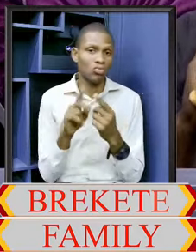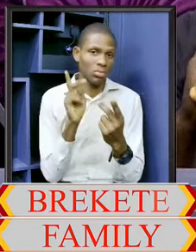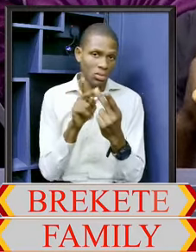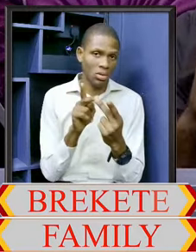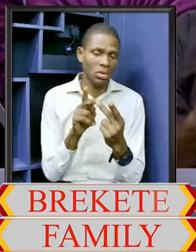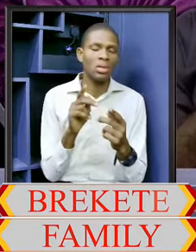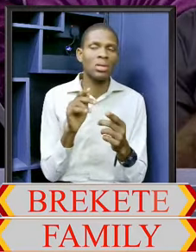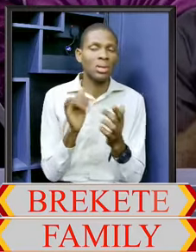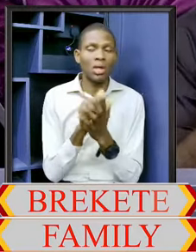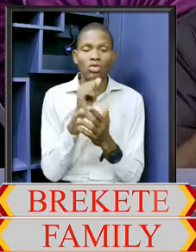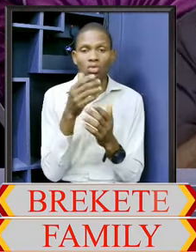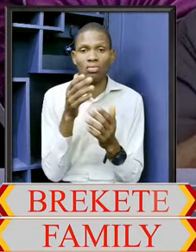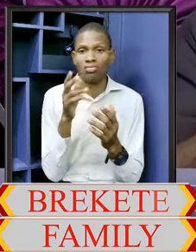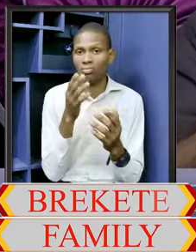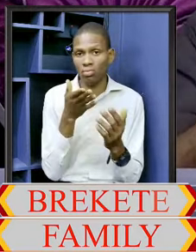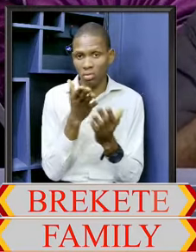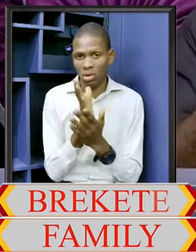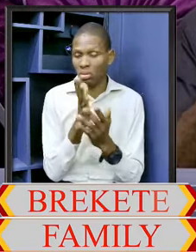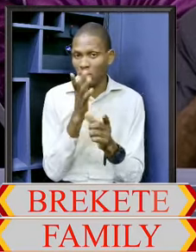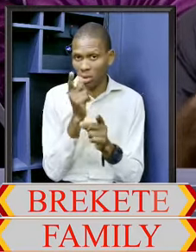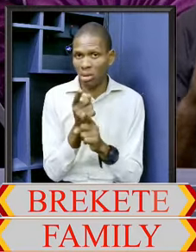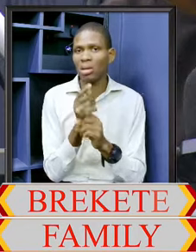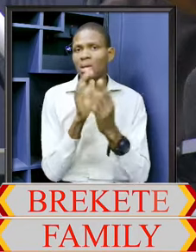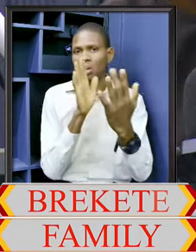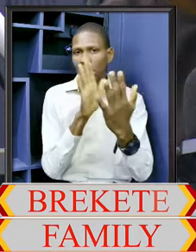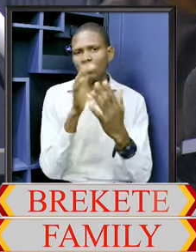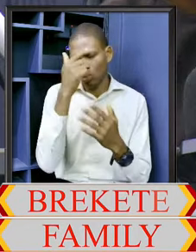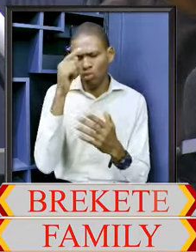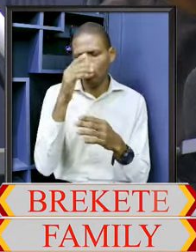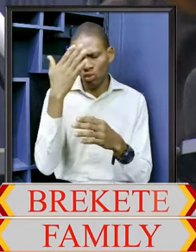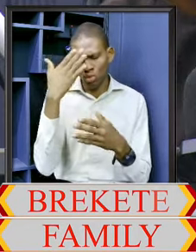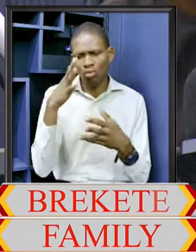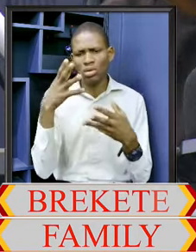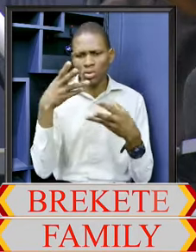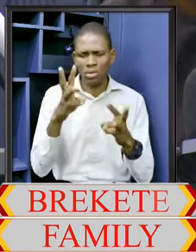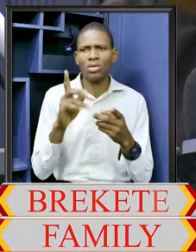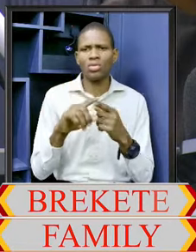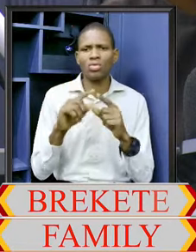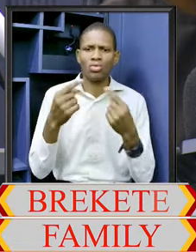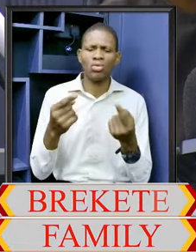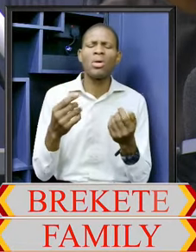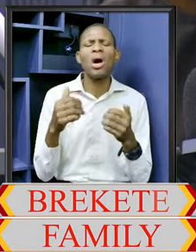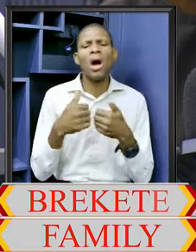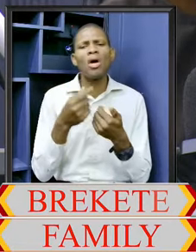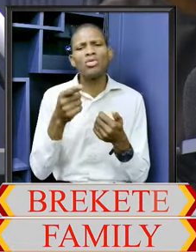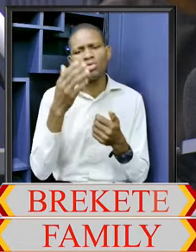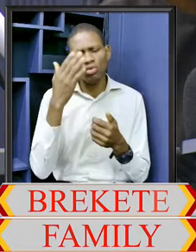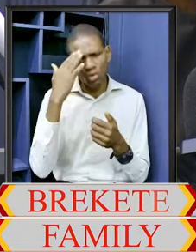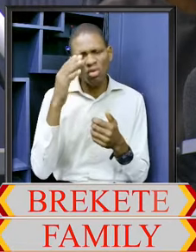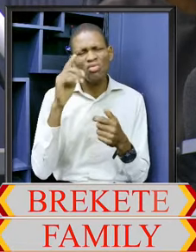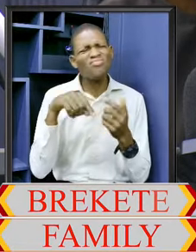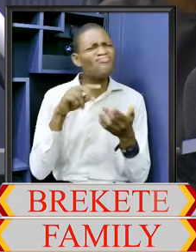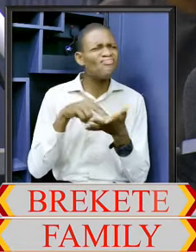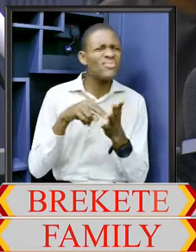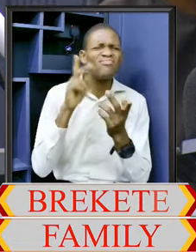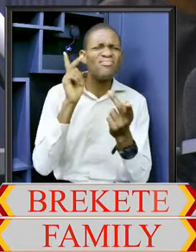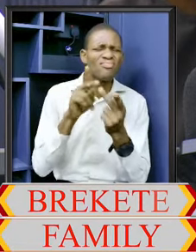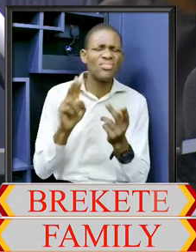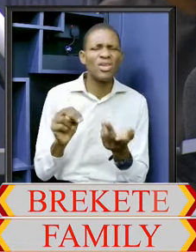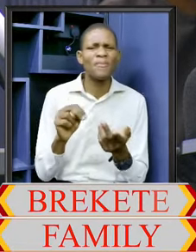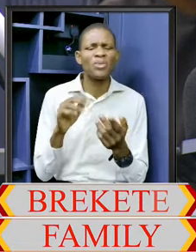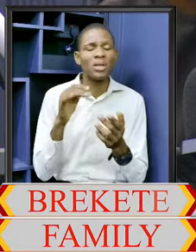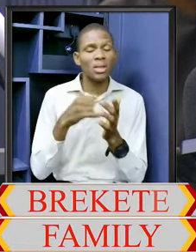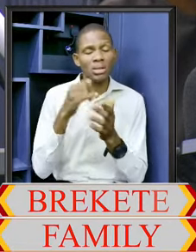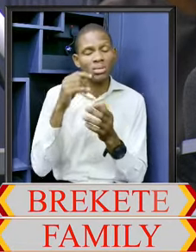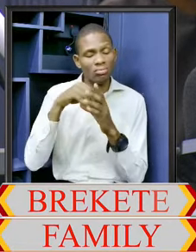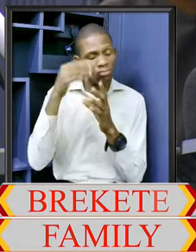approach. Because you don't even know the territory where they go inside. So how can you know what is perfection? So now, wait till just day your head. So you go start